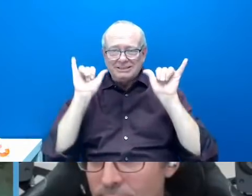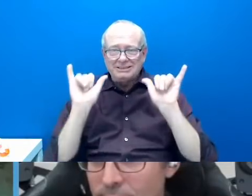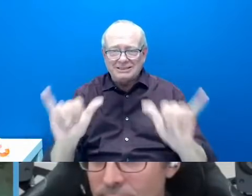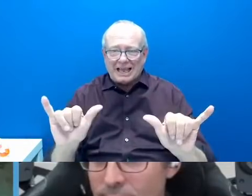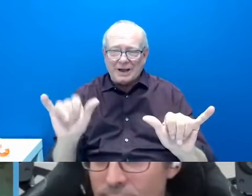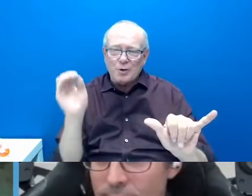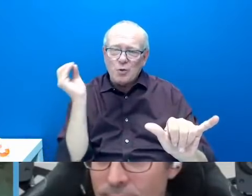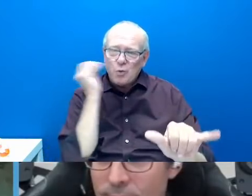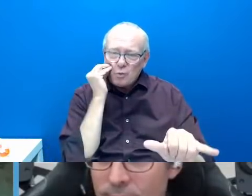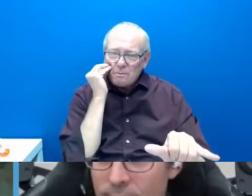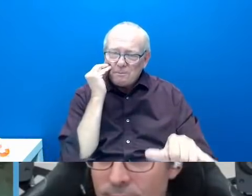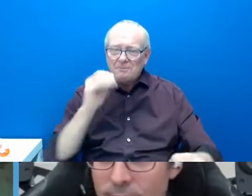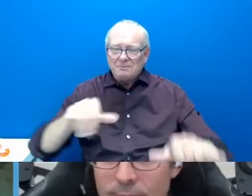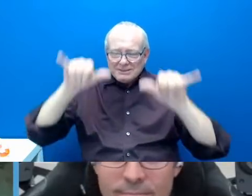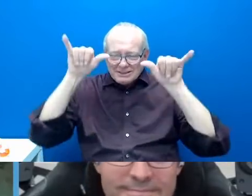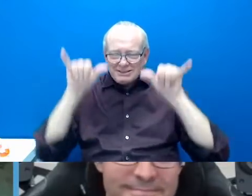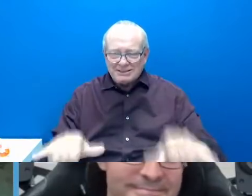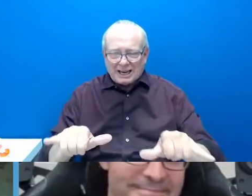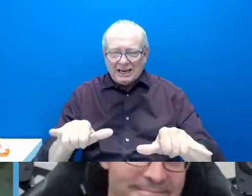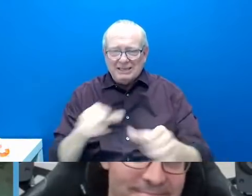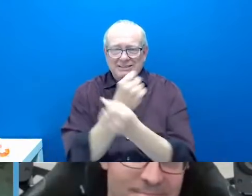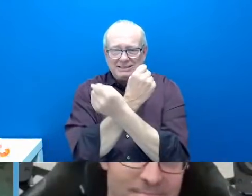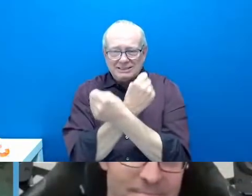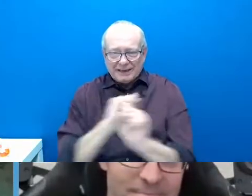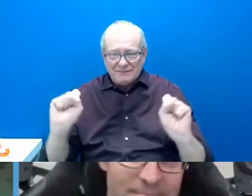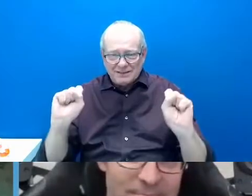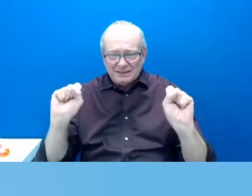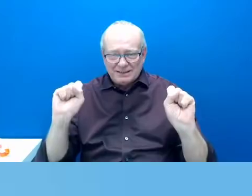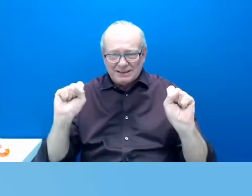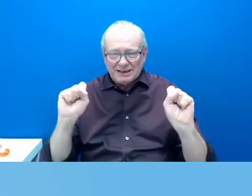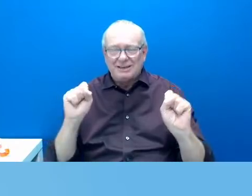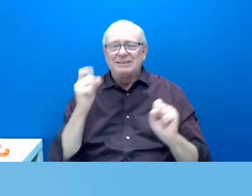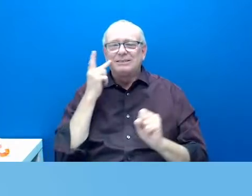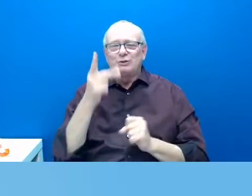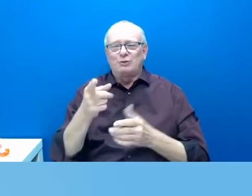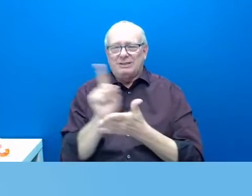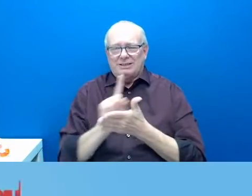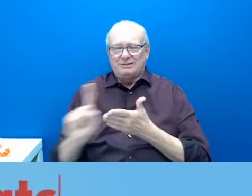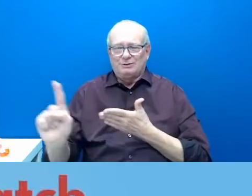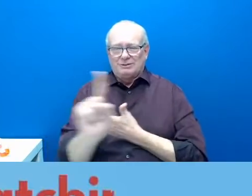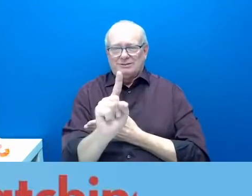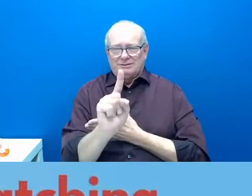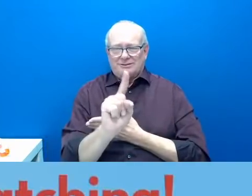safe, and we'll see you next week. Thank you, Alberta.